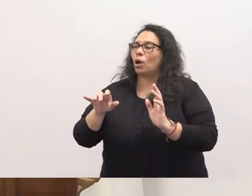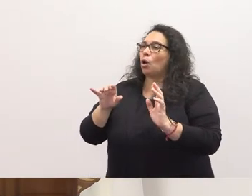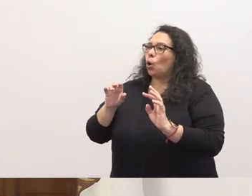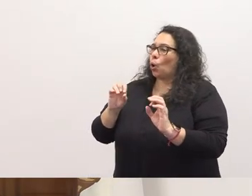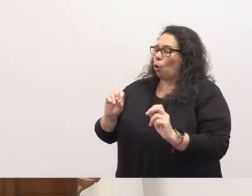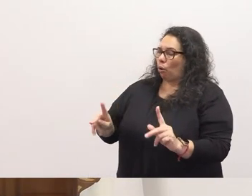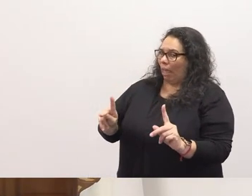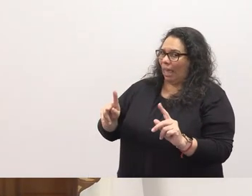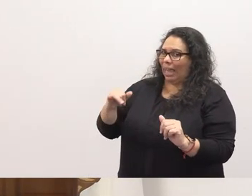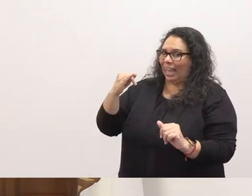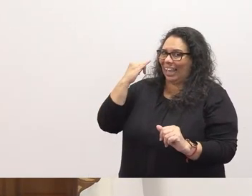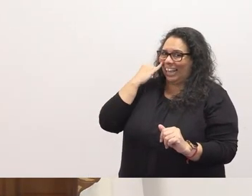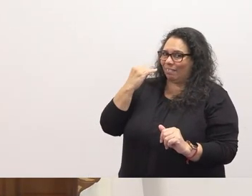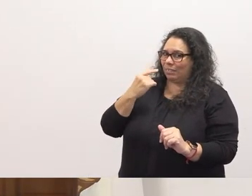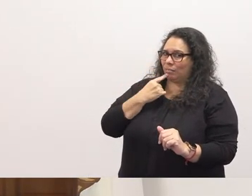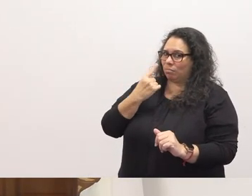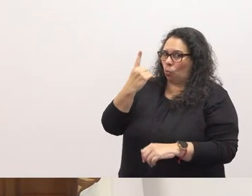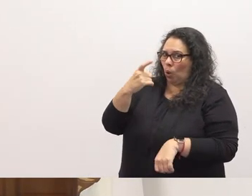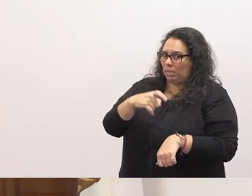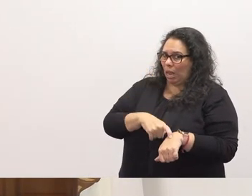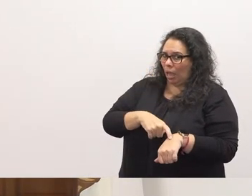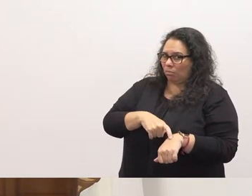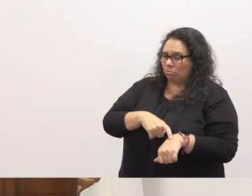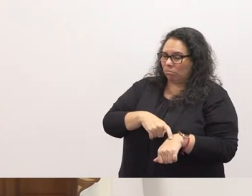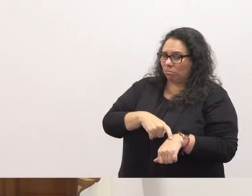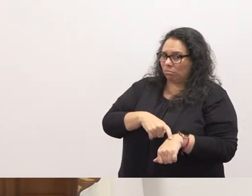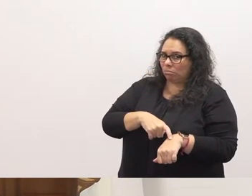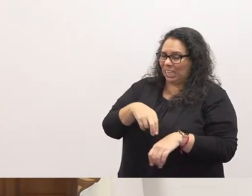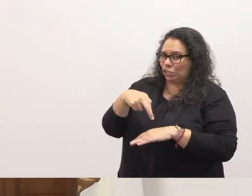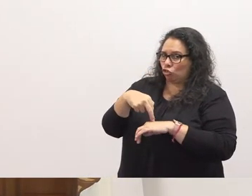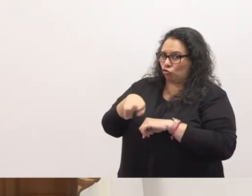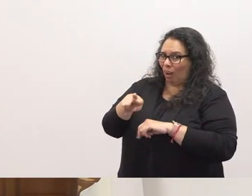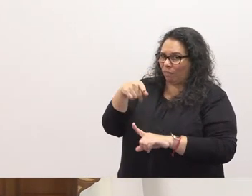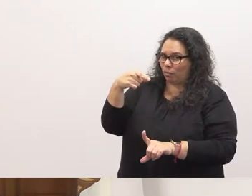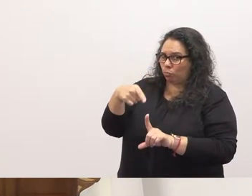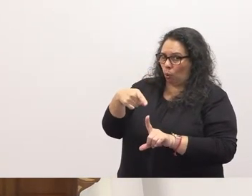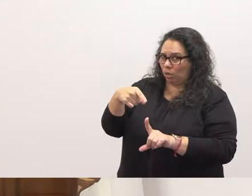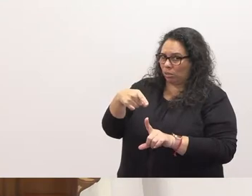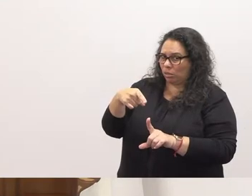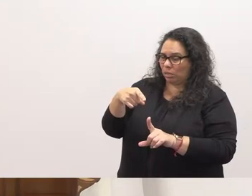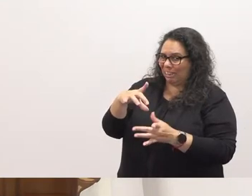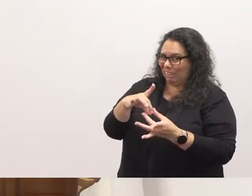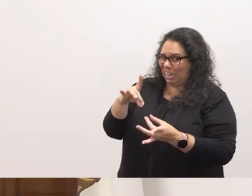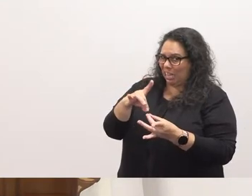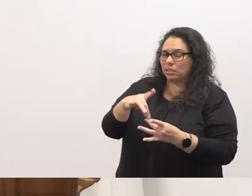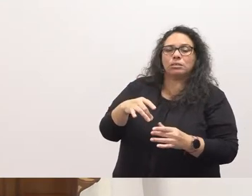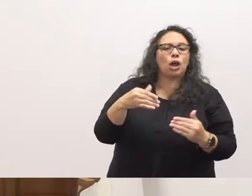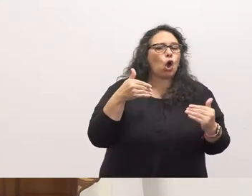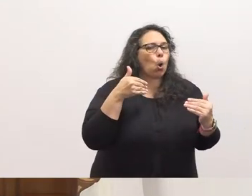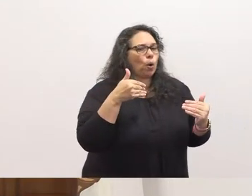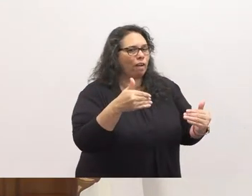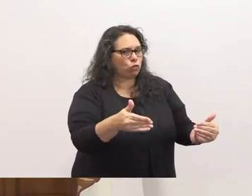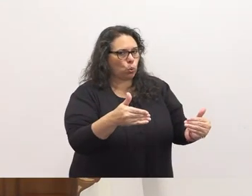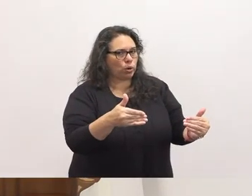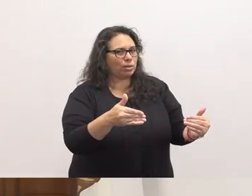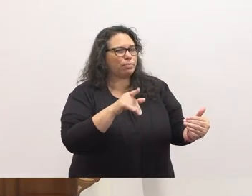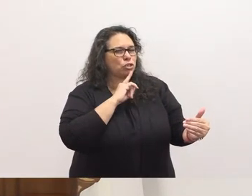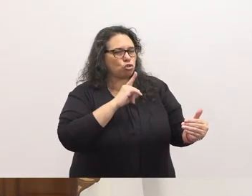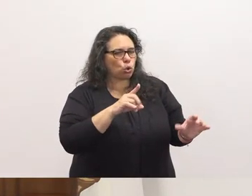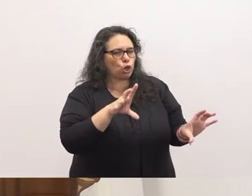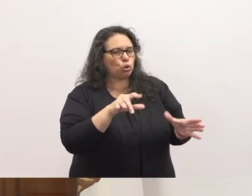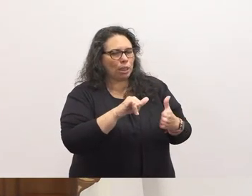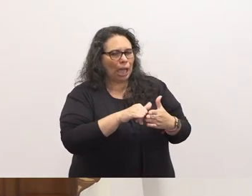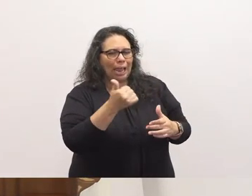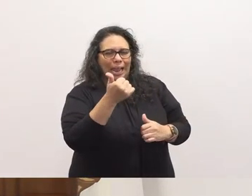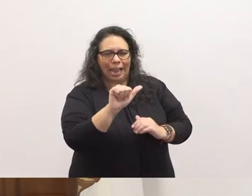least if it's mentioned one time, there would be a reference point in the text. Yeah, I think going forward, we'll make sure to do that. That on